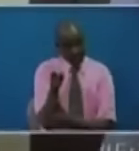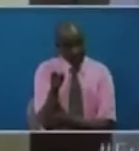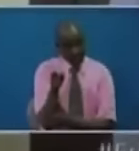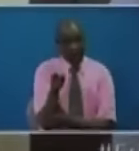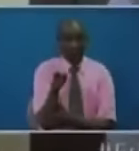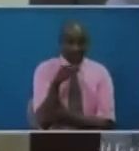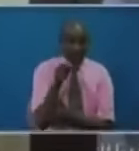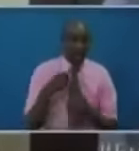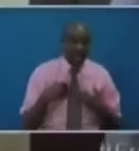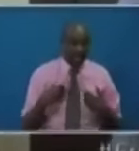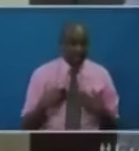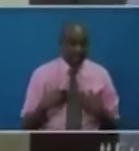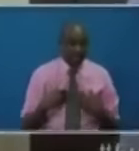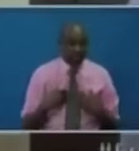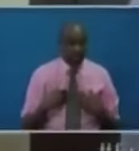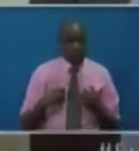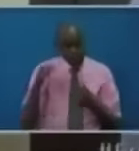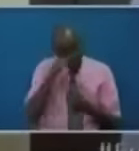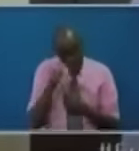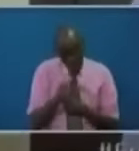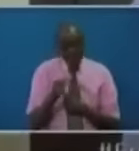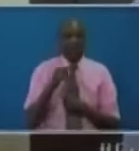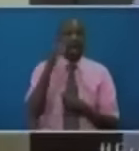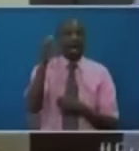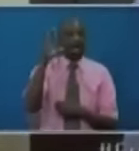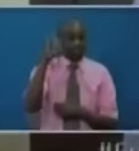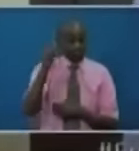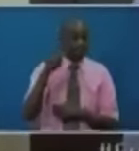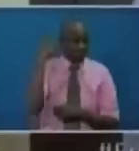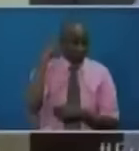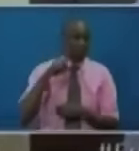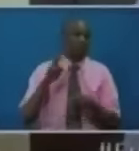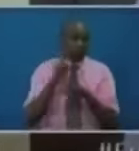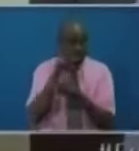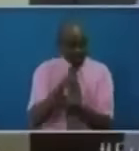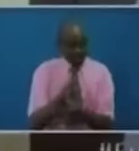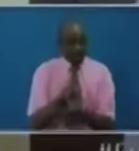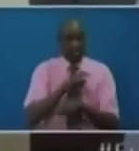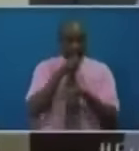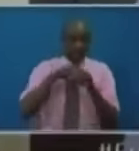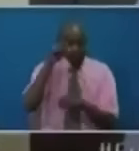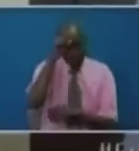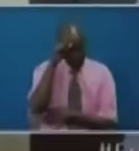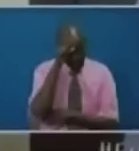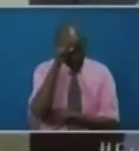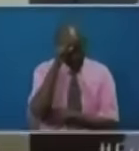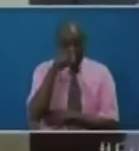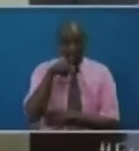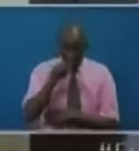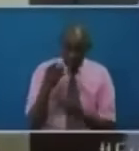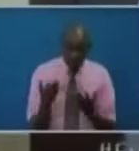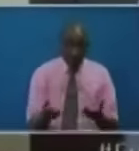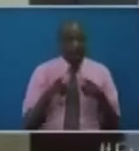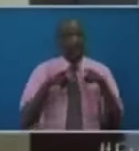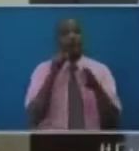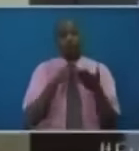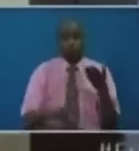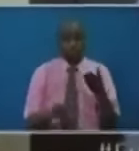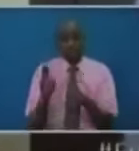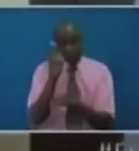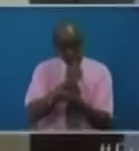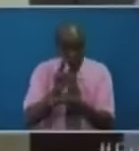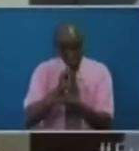running under the old Act, which was applied by national government, where they were allowed to